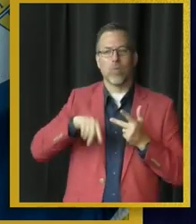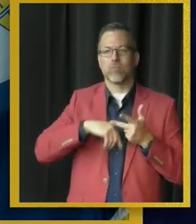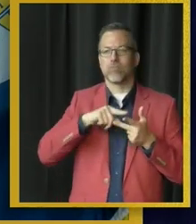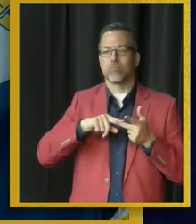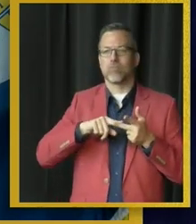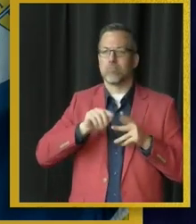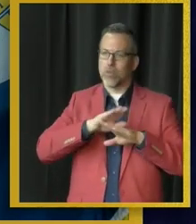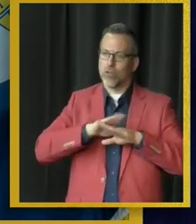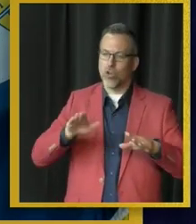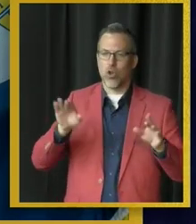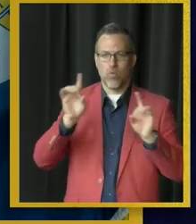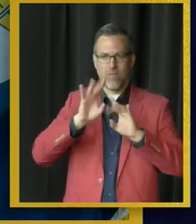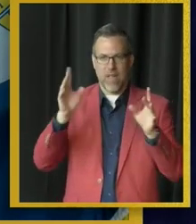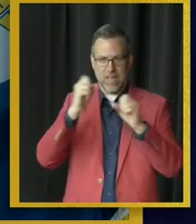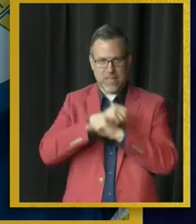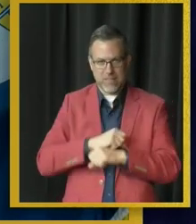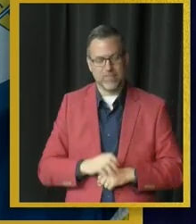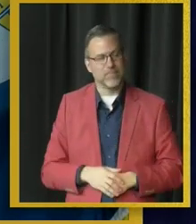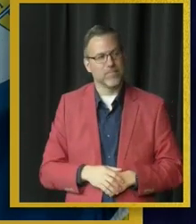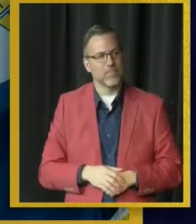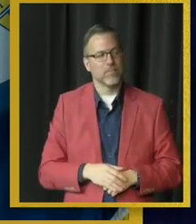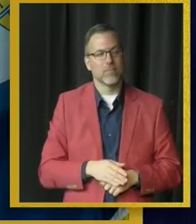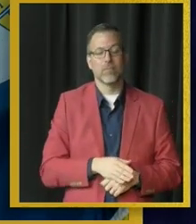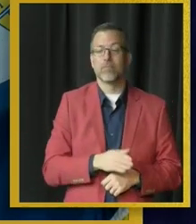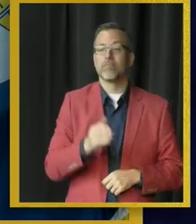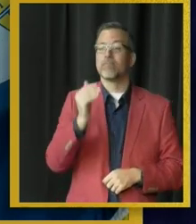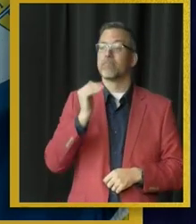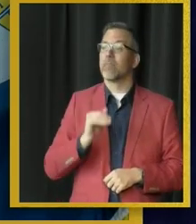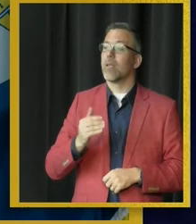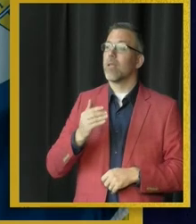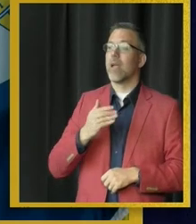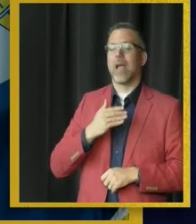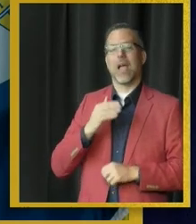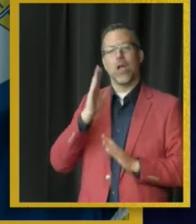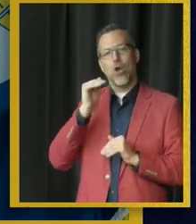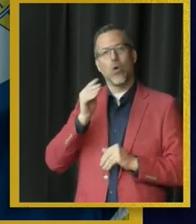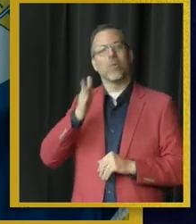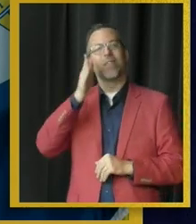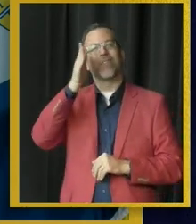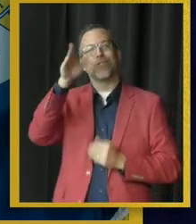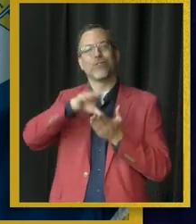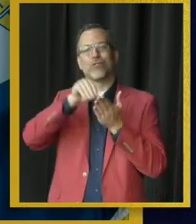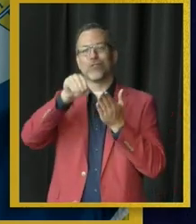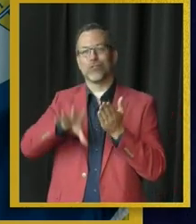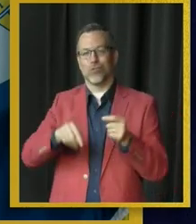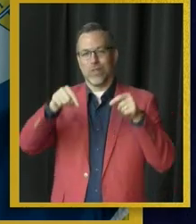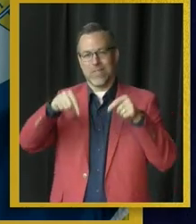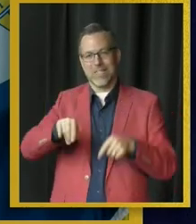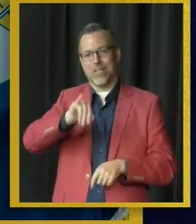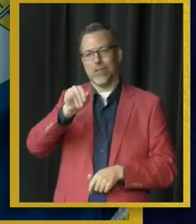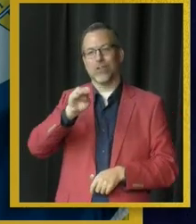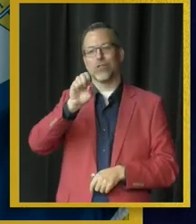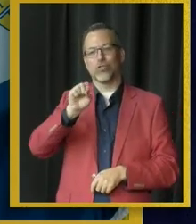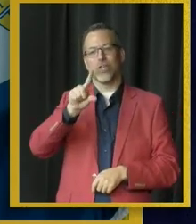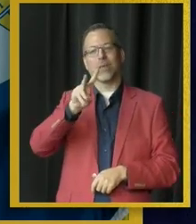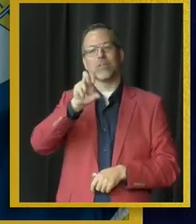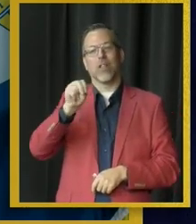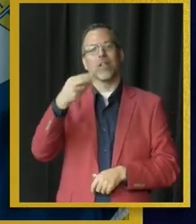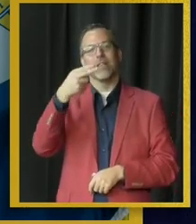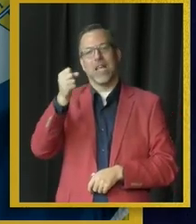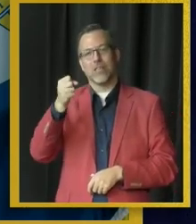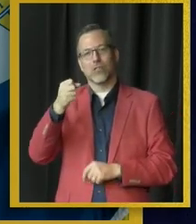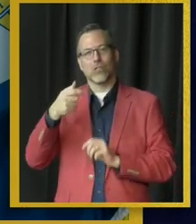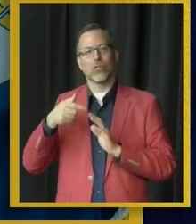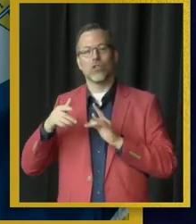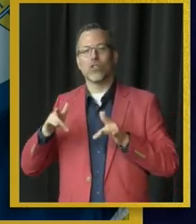nonviolence. May the future students of James Lawson High School shine a light of hope